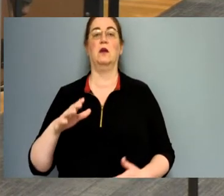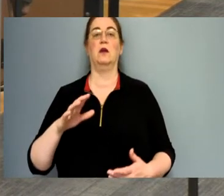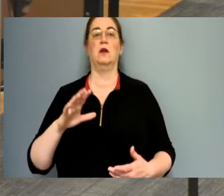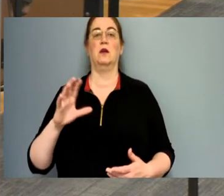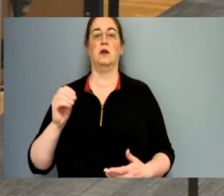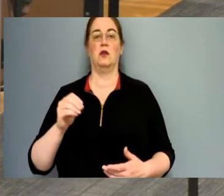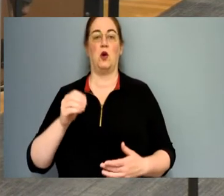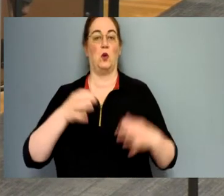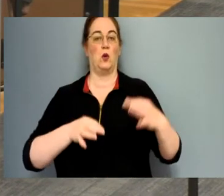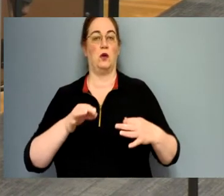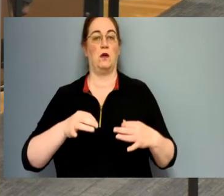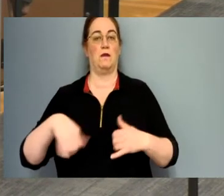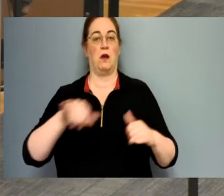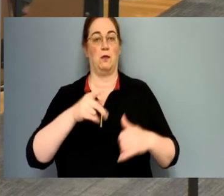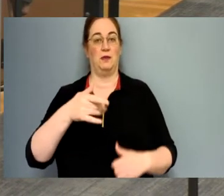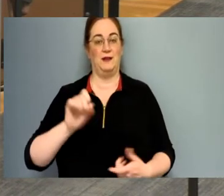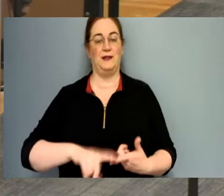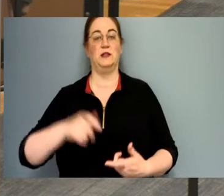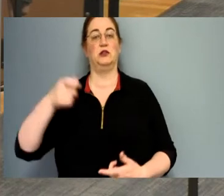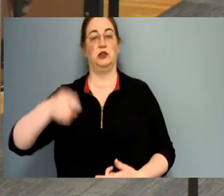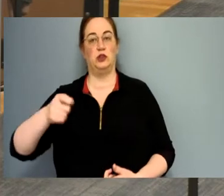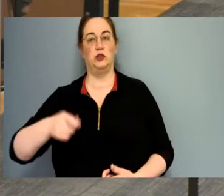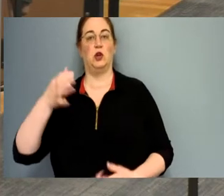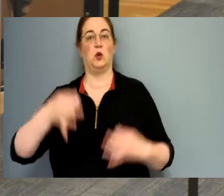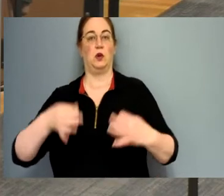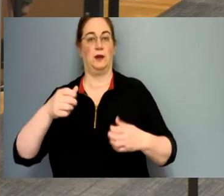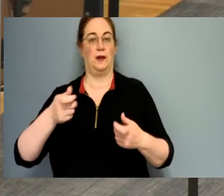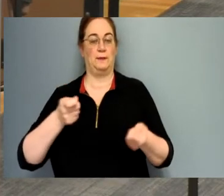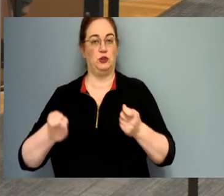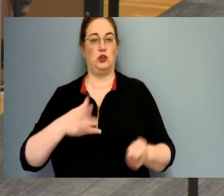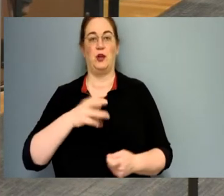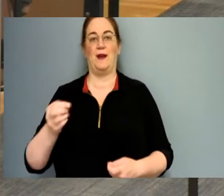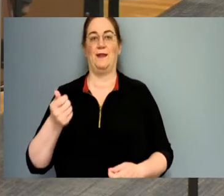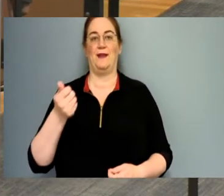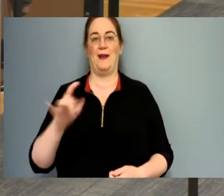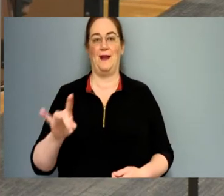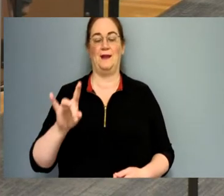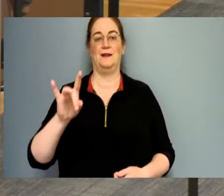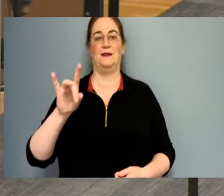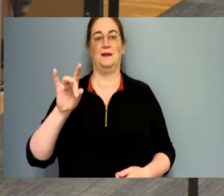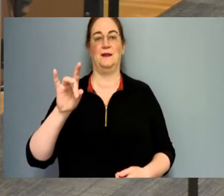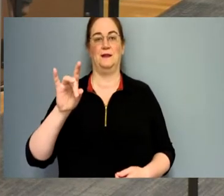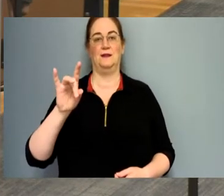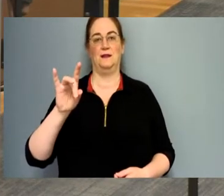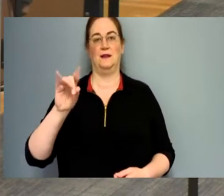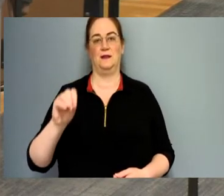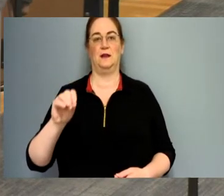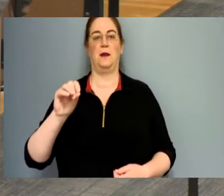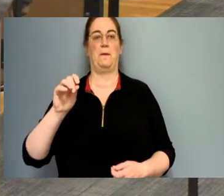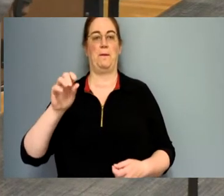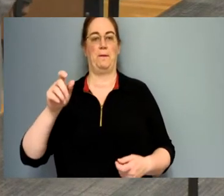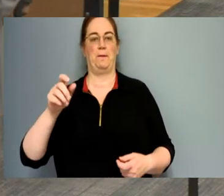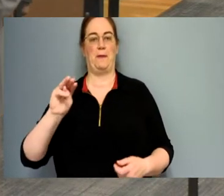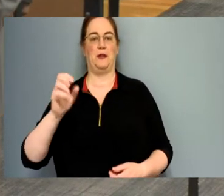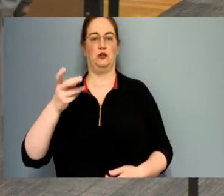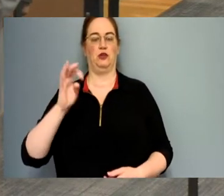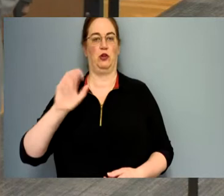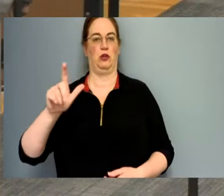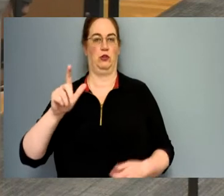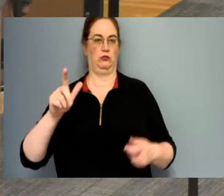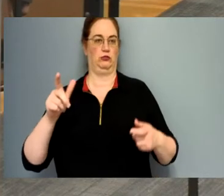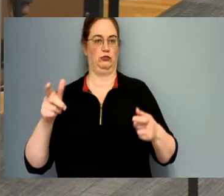Common Pleas, the judges, court administration, and the 18 magisterial judges out there.